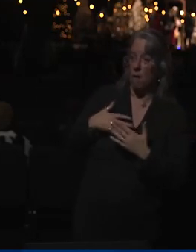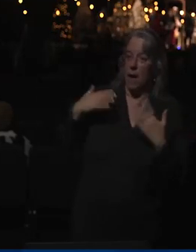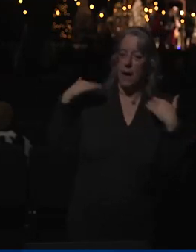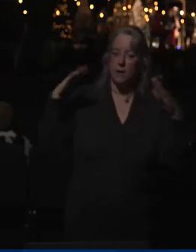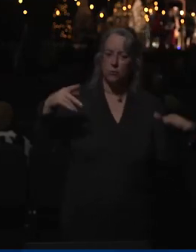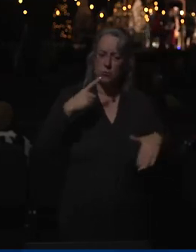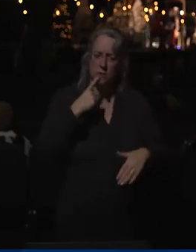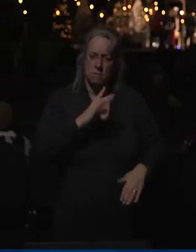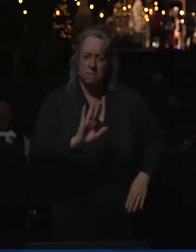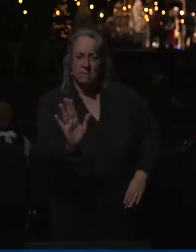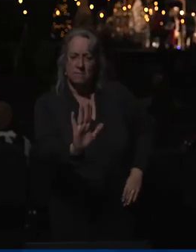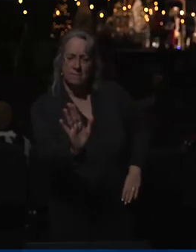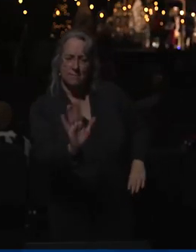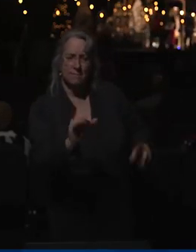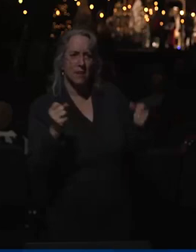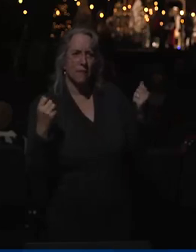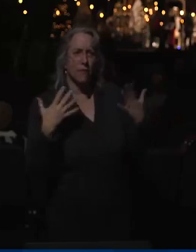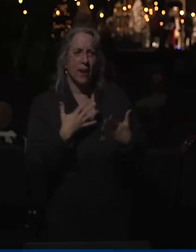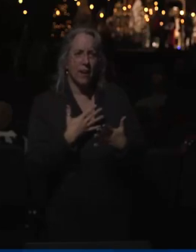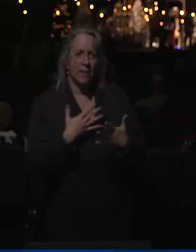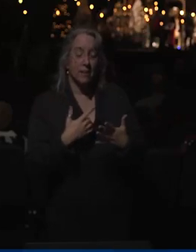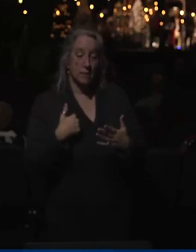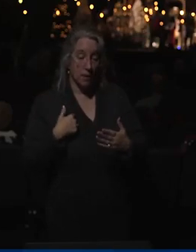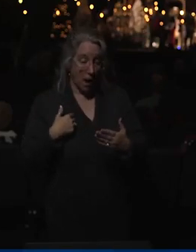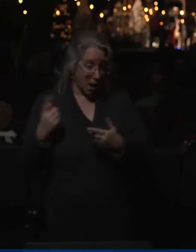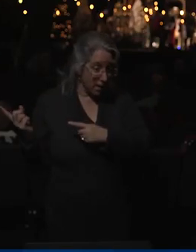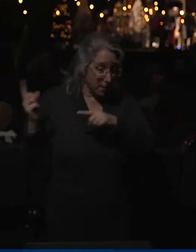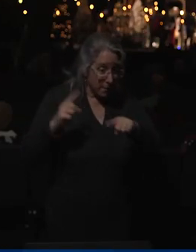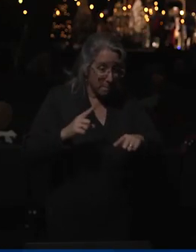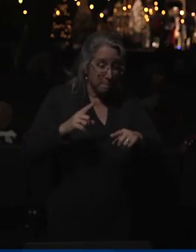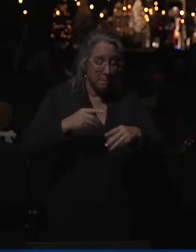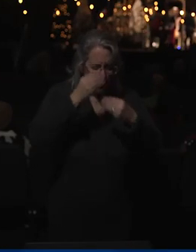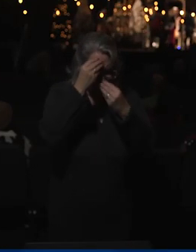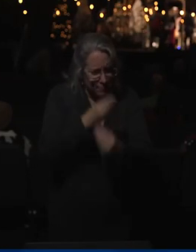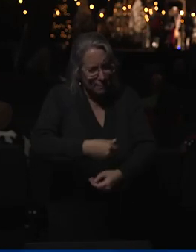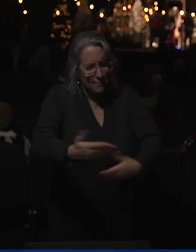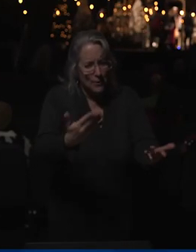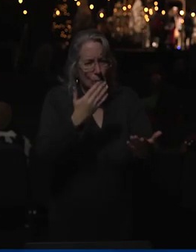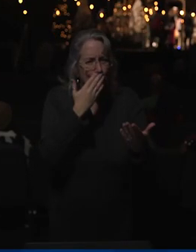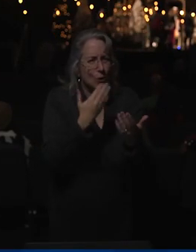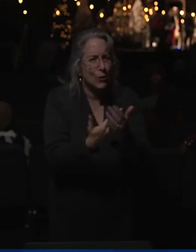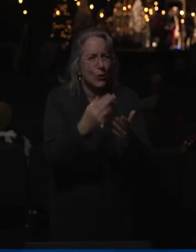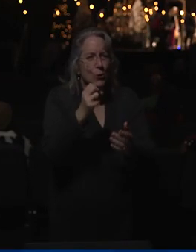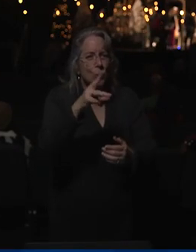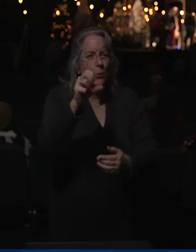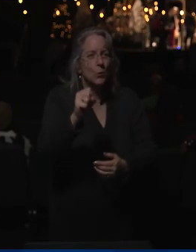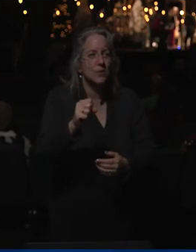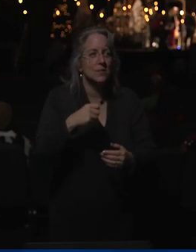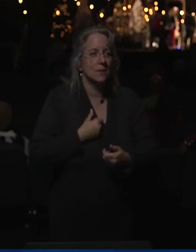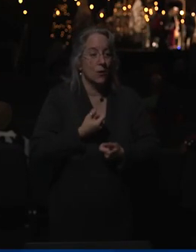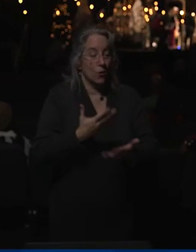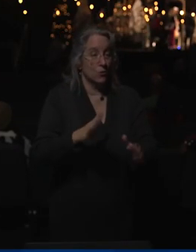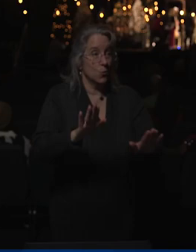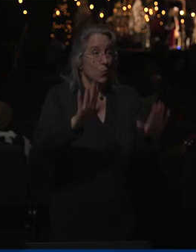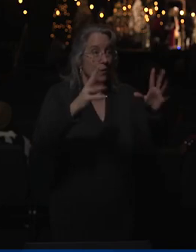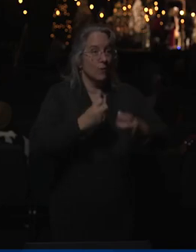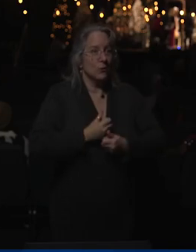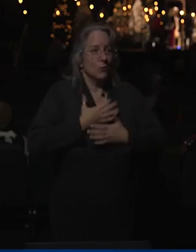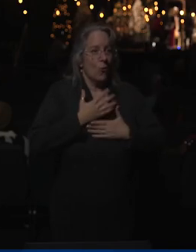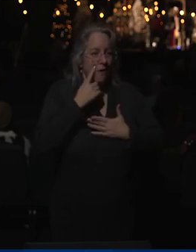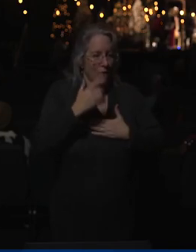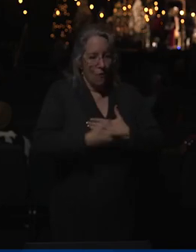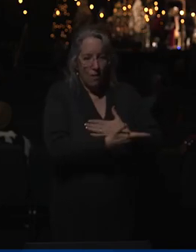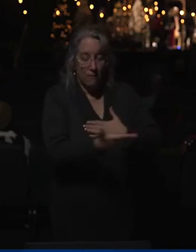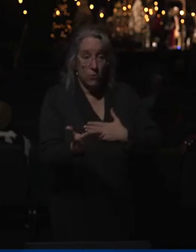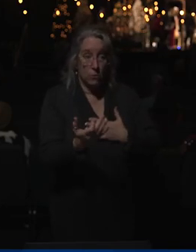"Do not be afraid. I bring you good news that will cause great joy for all the people. Today in